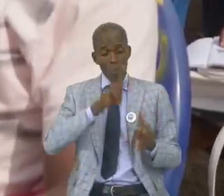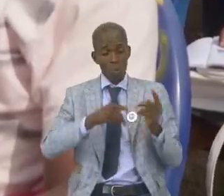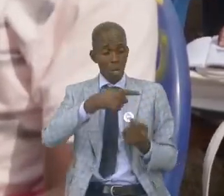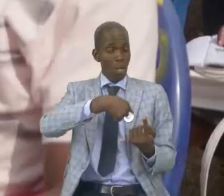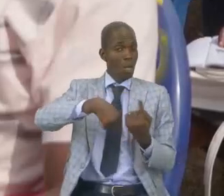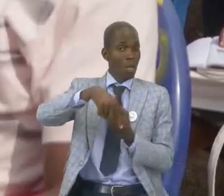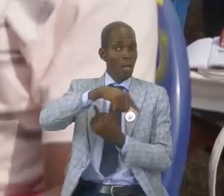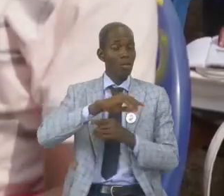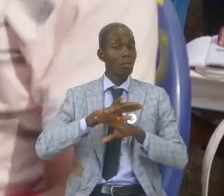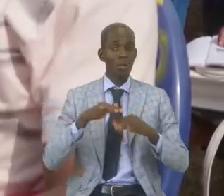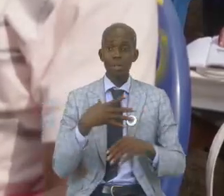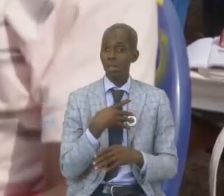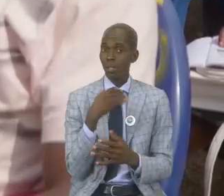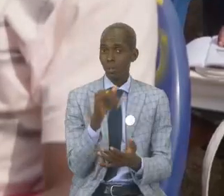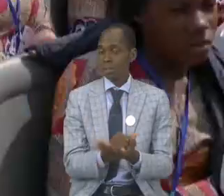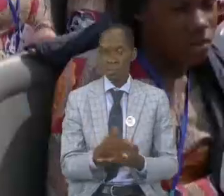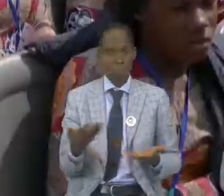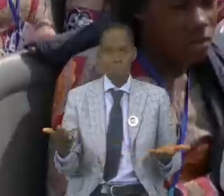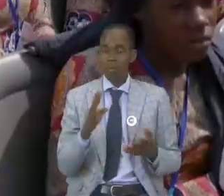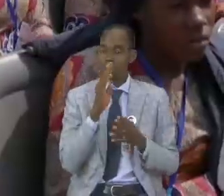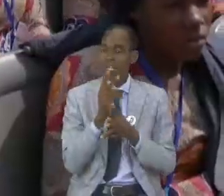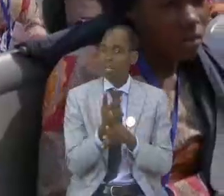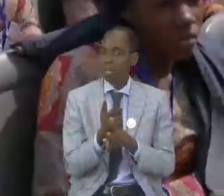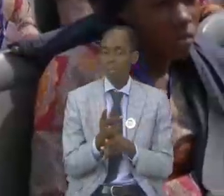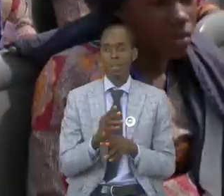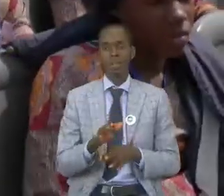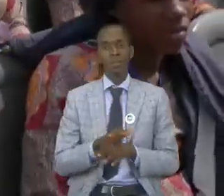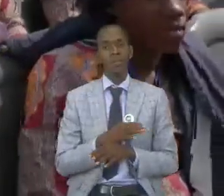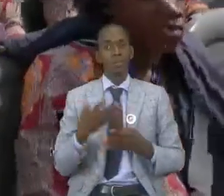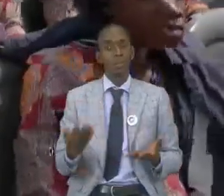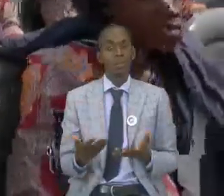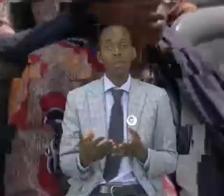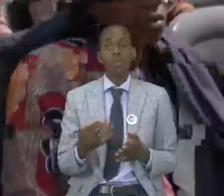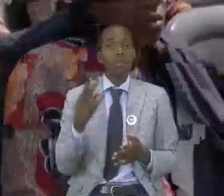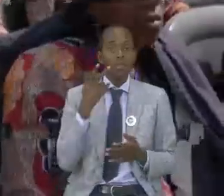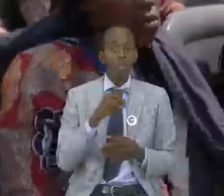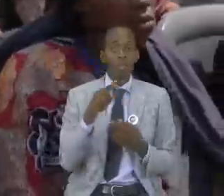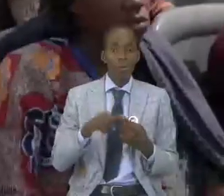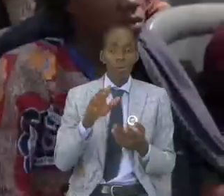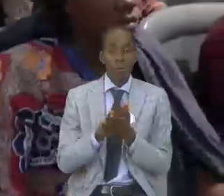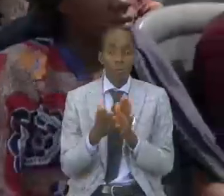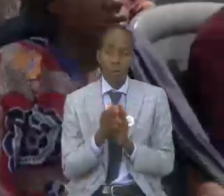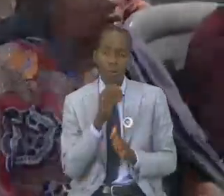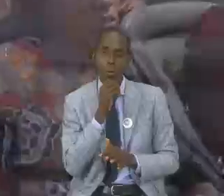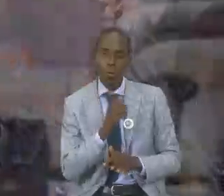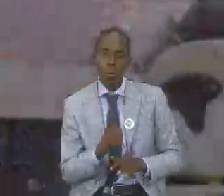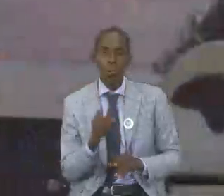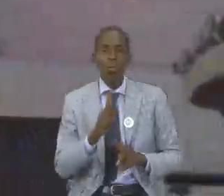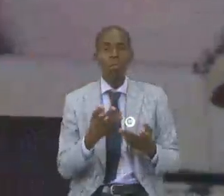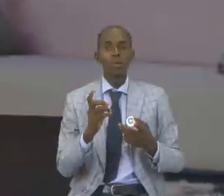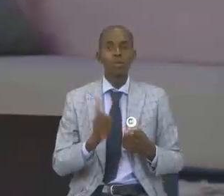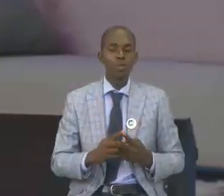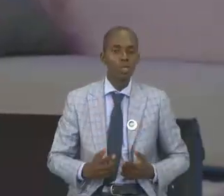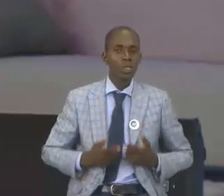they don't like that. And if you want to live, when people get older, they want to live a life that